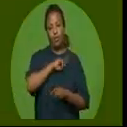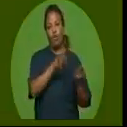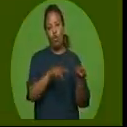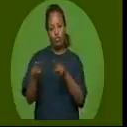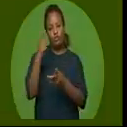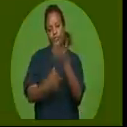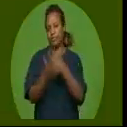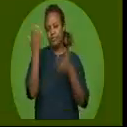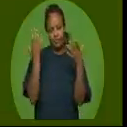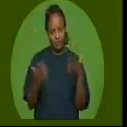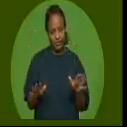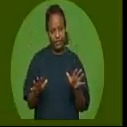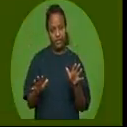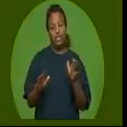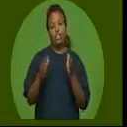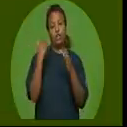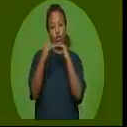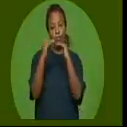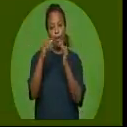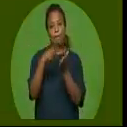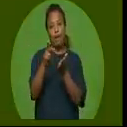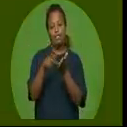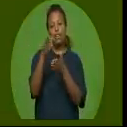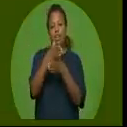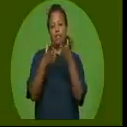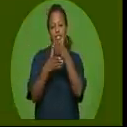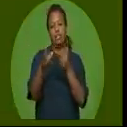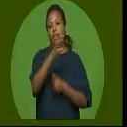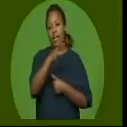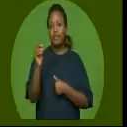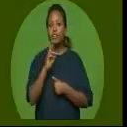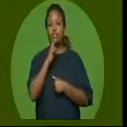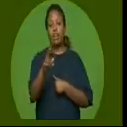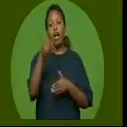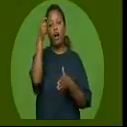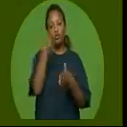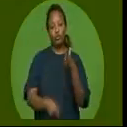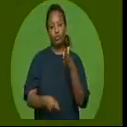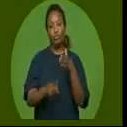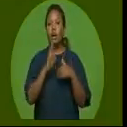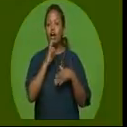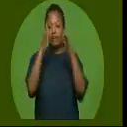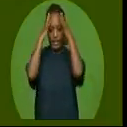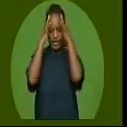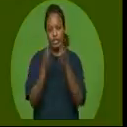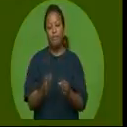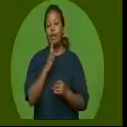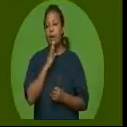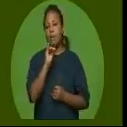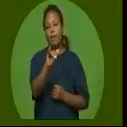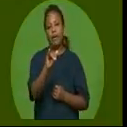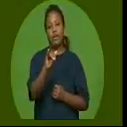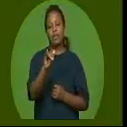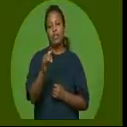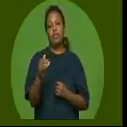We also discussed that equilibrium price levels and real output are determined